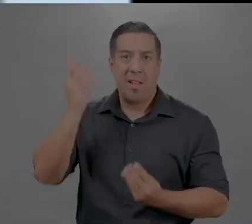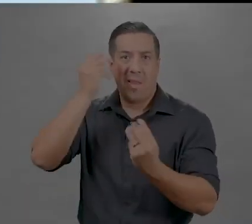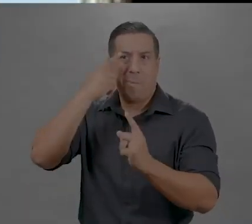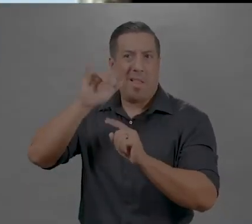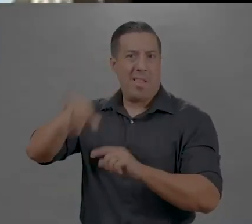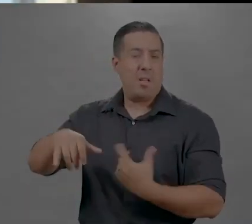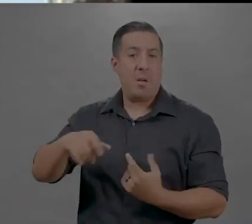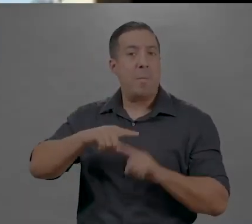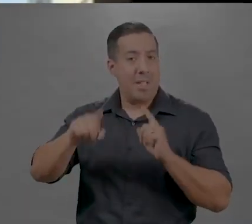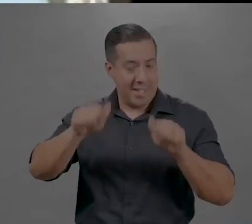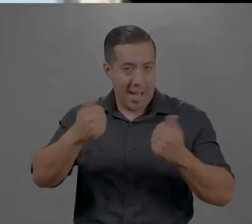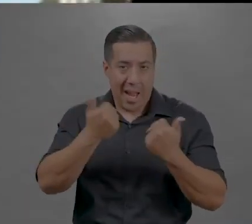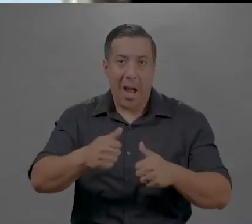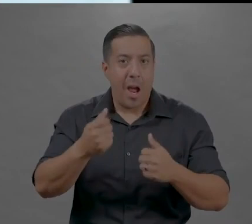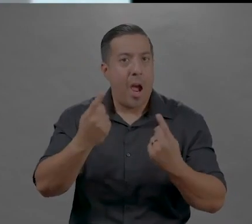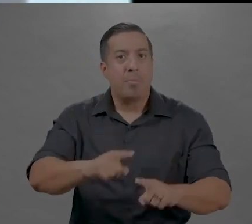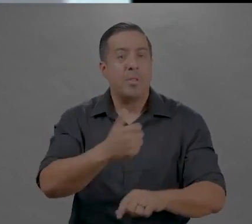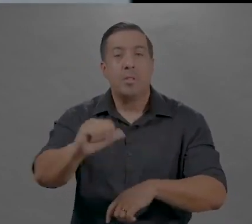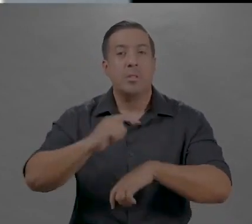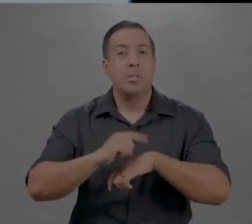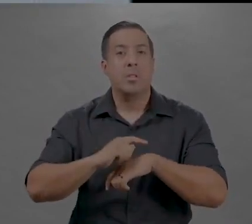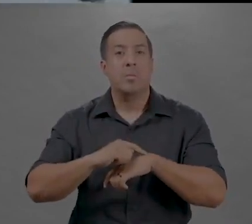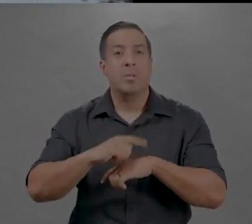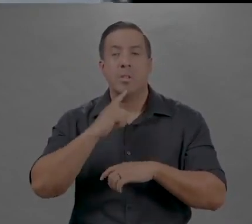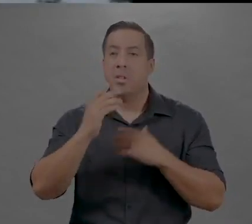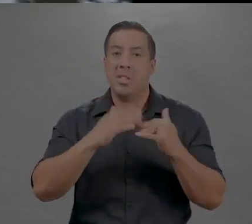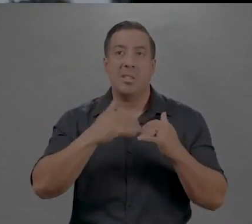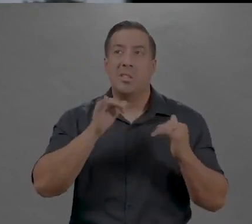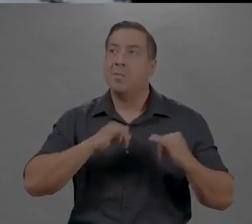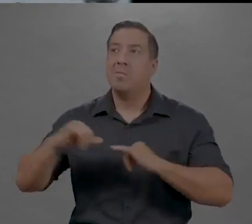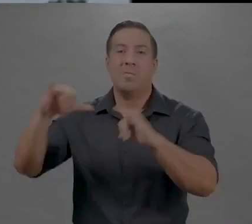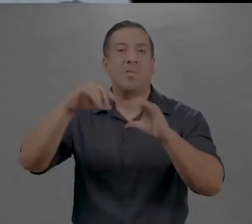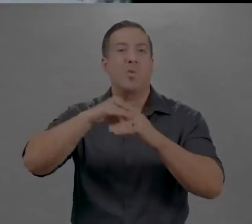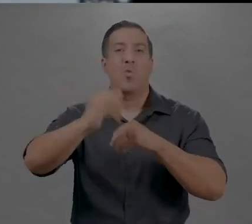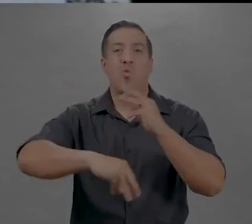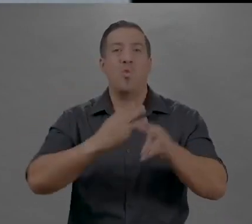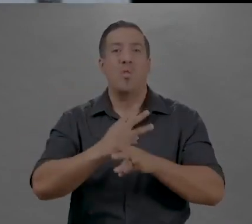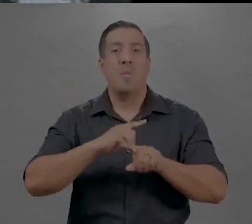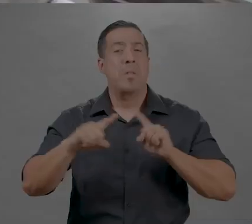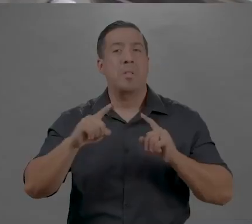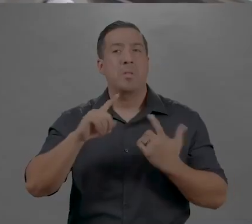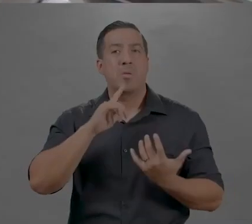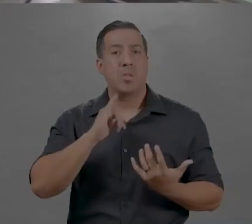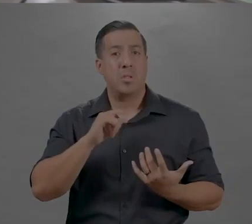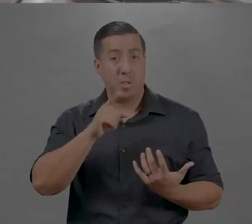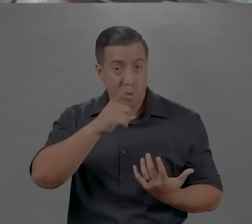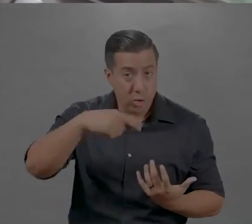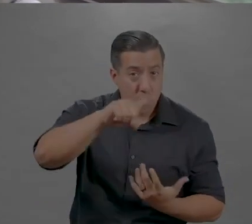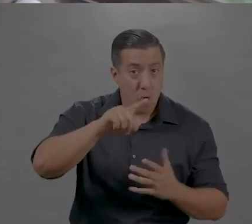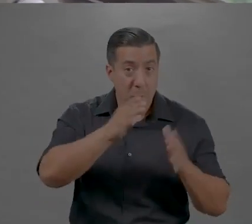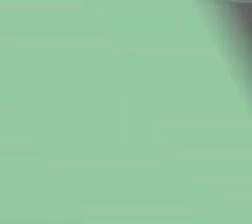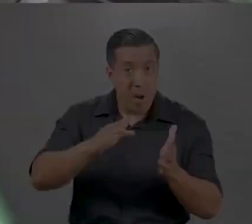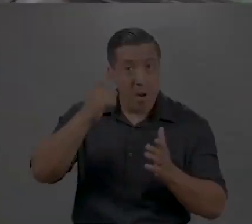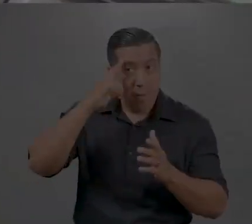likes to think about disasters like these, but they can happen right here, just as easily as in any other part of the world. The question